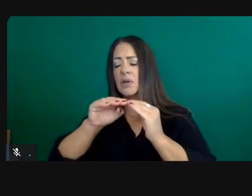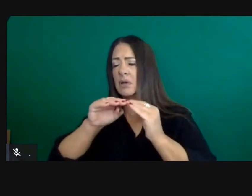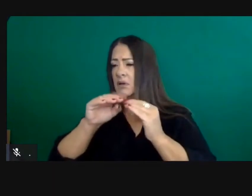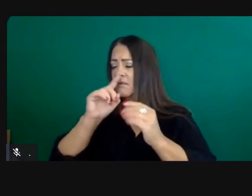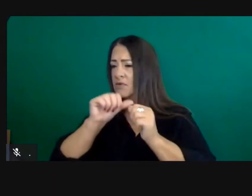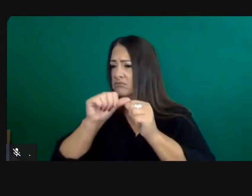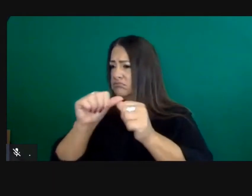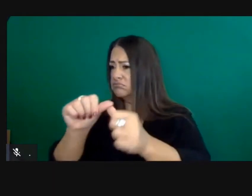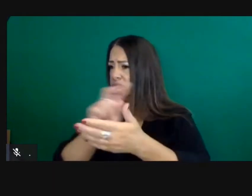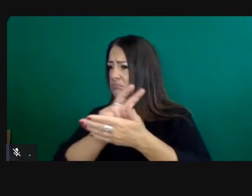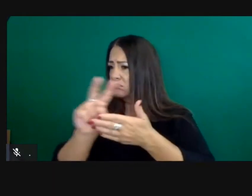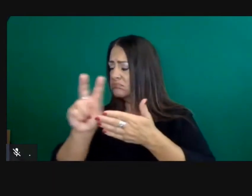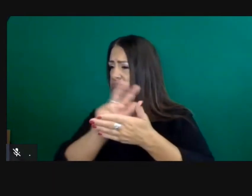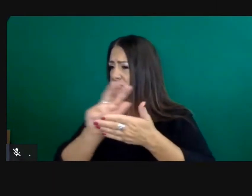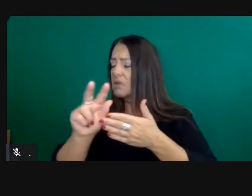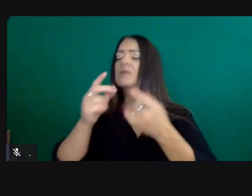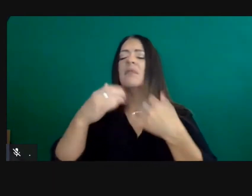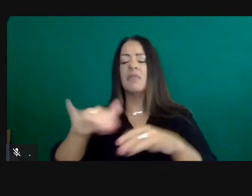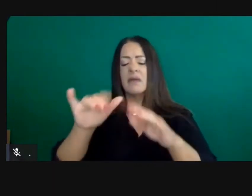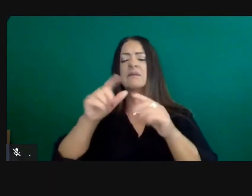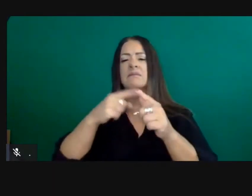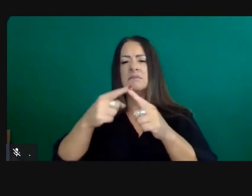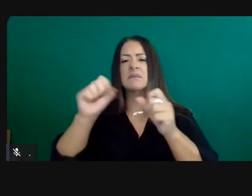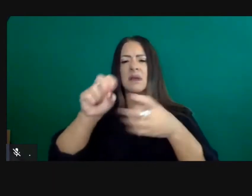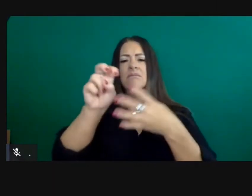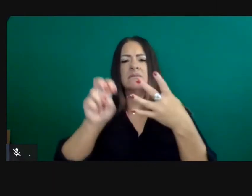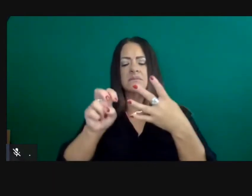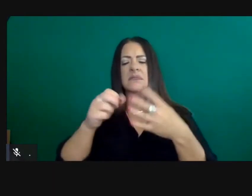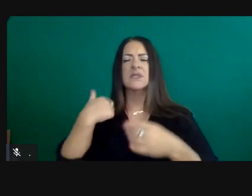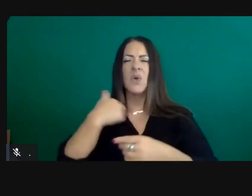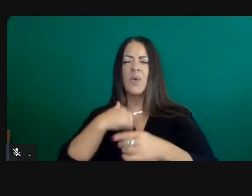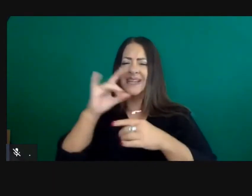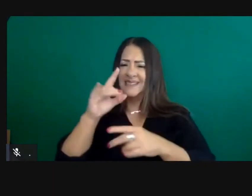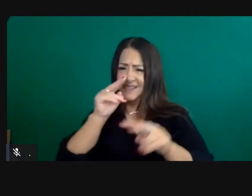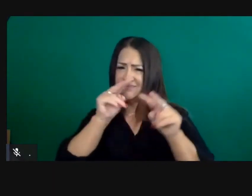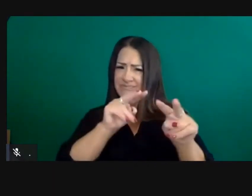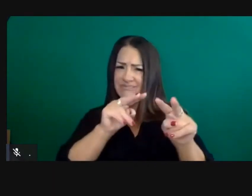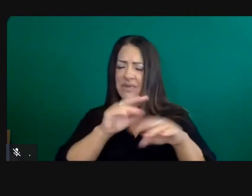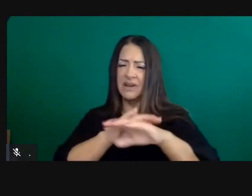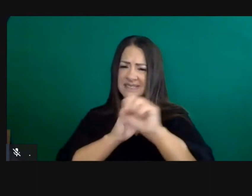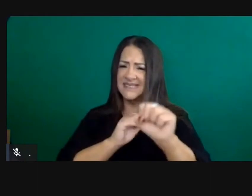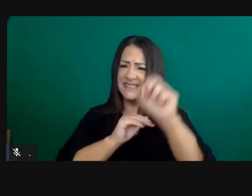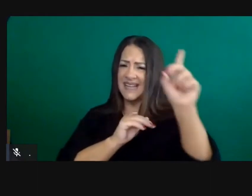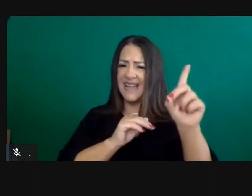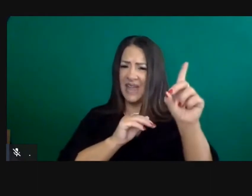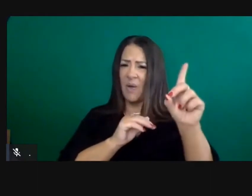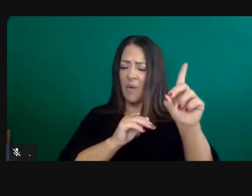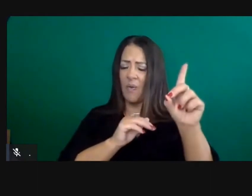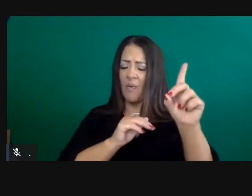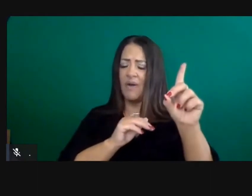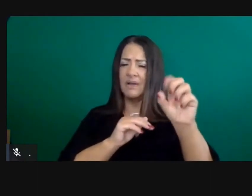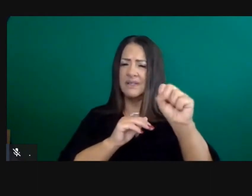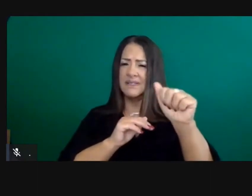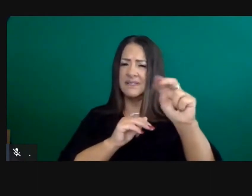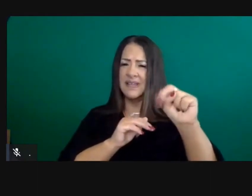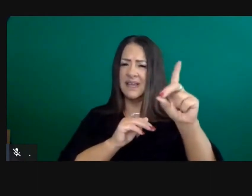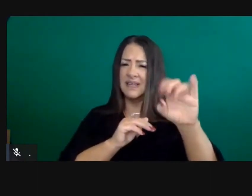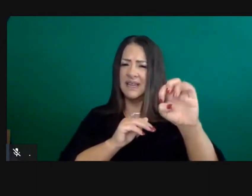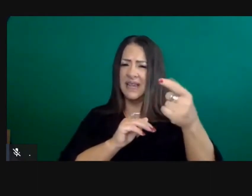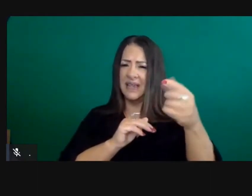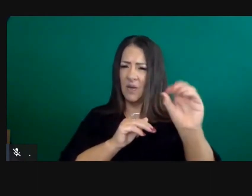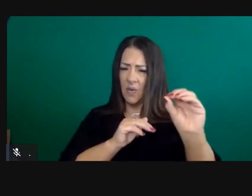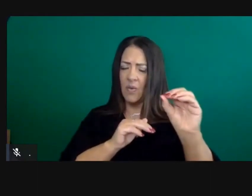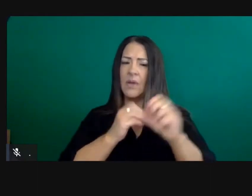We worked closely with San Diego County over the past, not just last week, but really intensely over the last week to make sure we